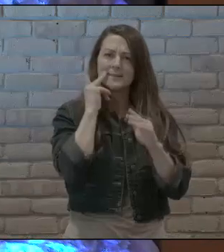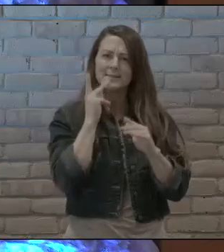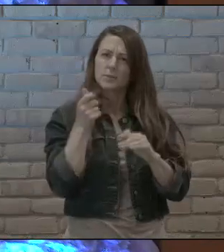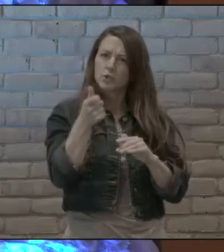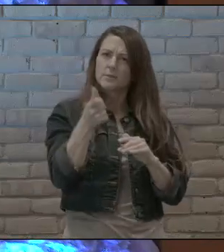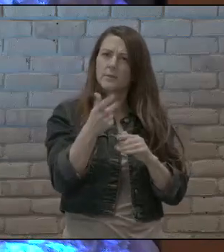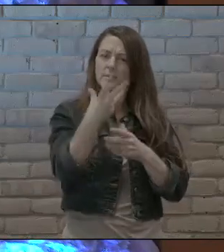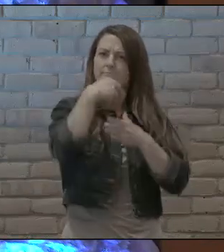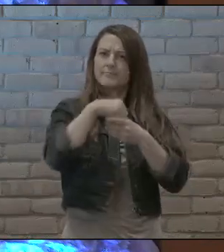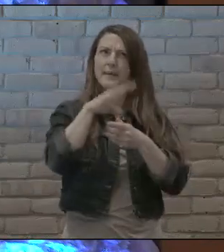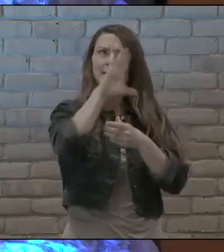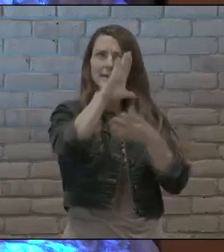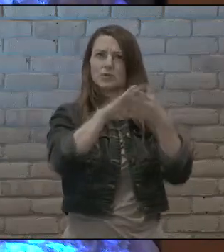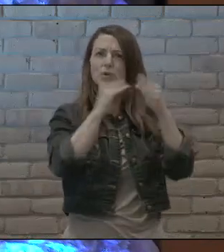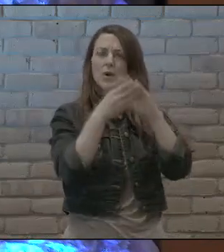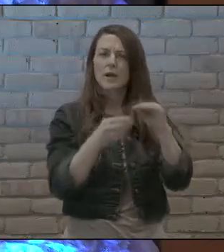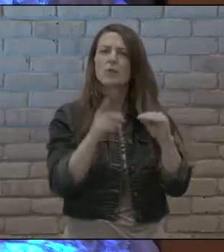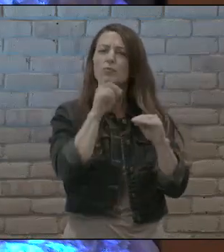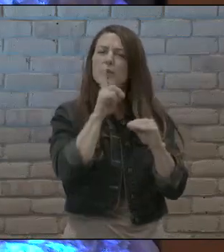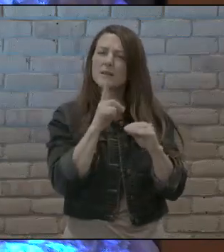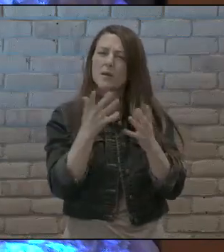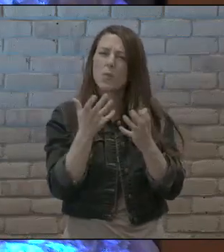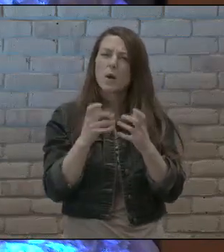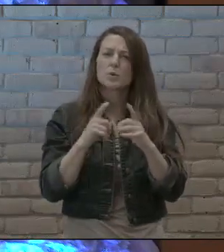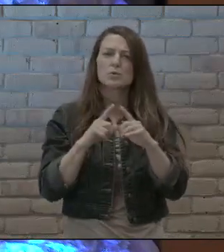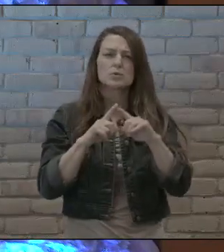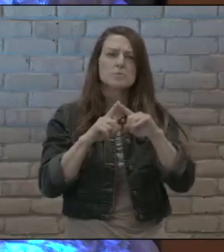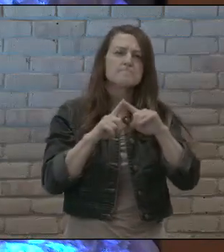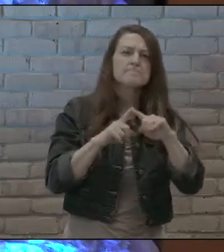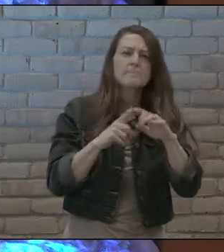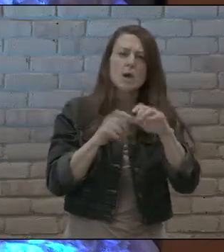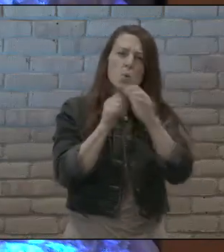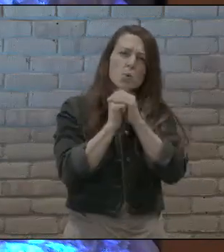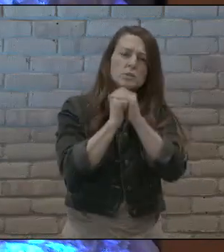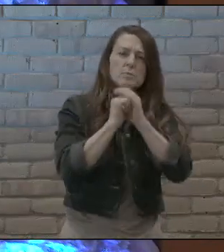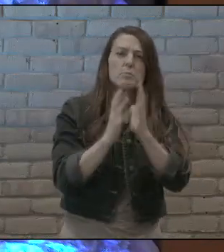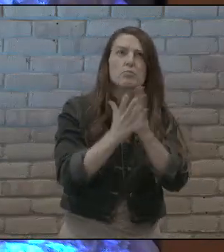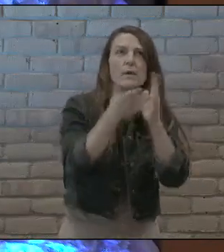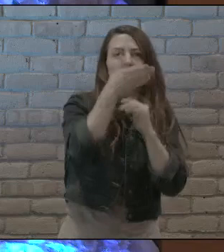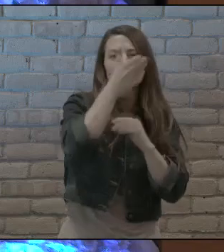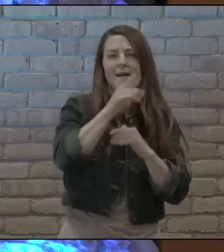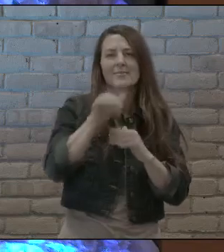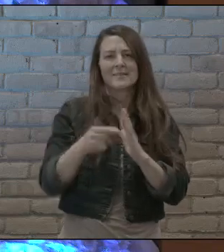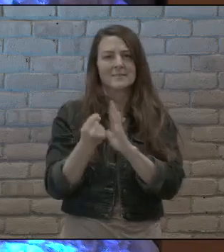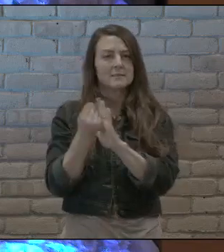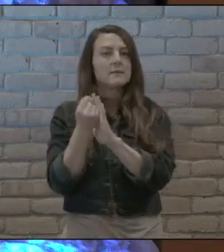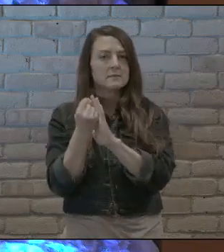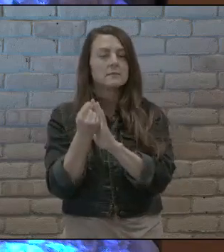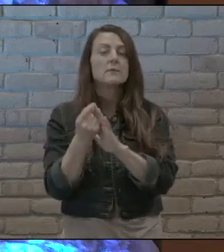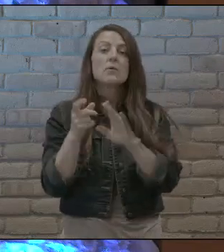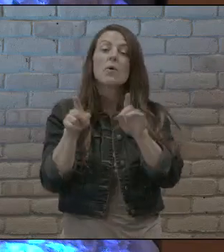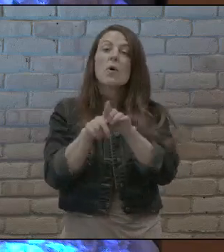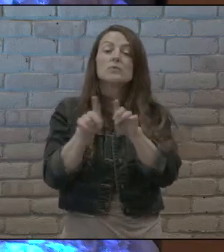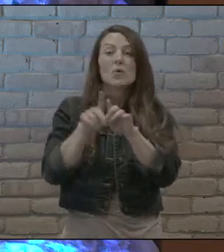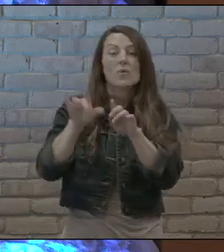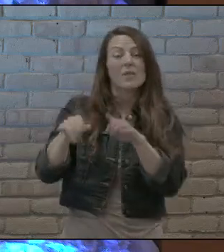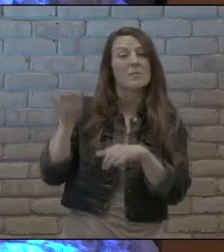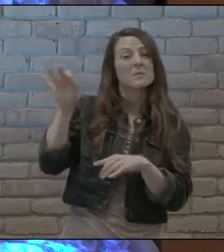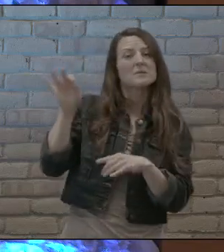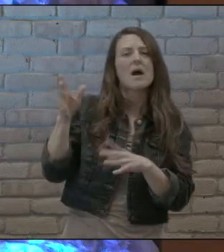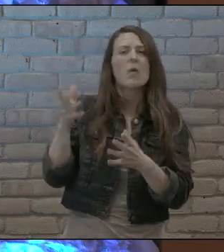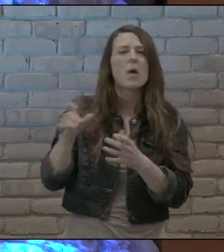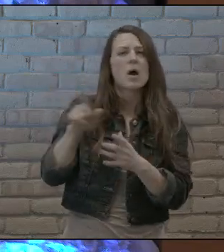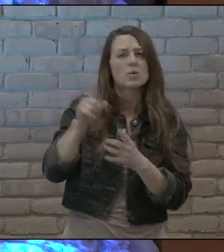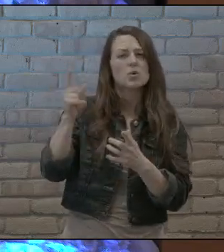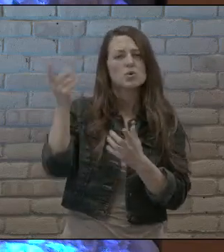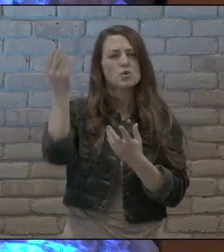and praise of God this Christmas season. I also want to invite you to take that message deeper this week. Our service host will post